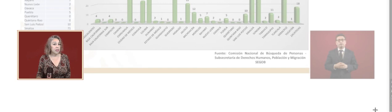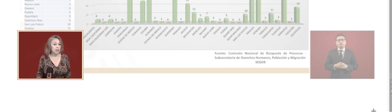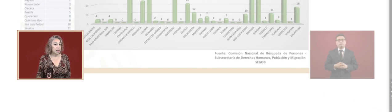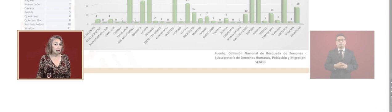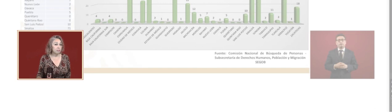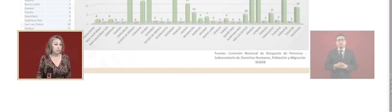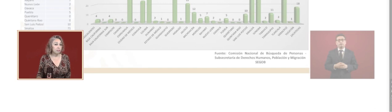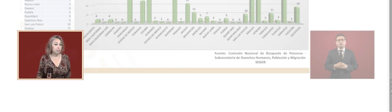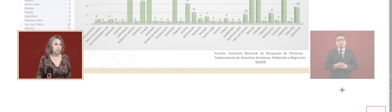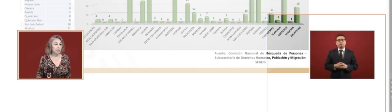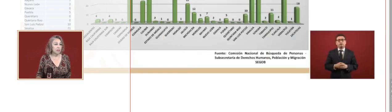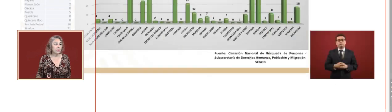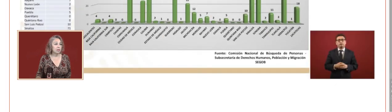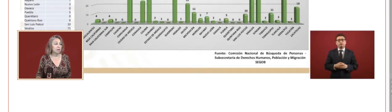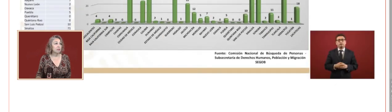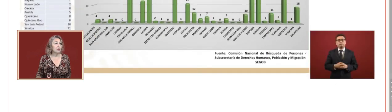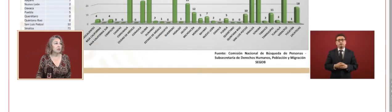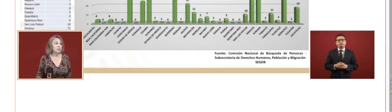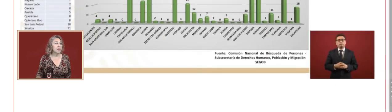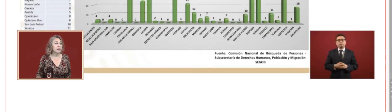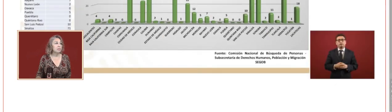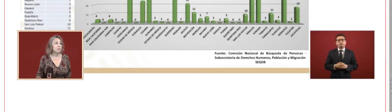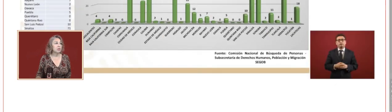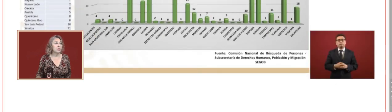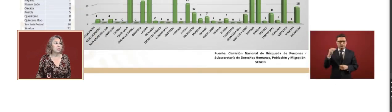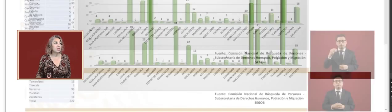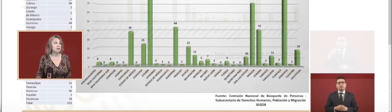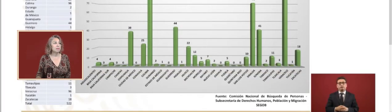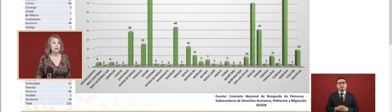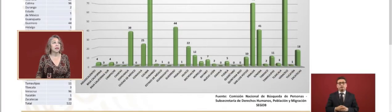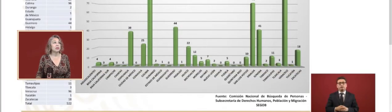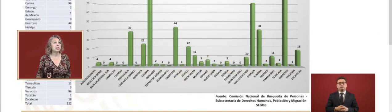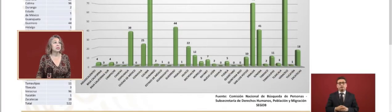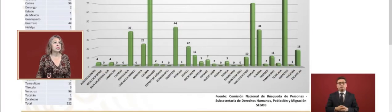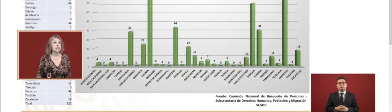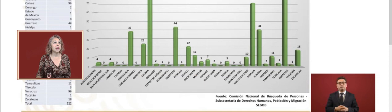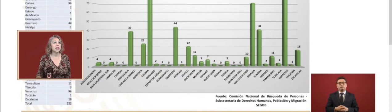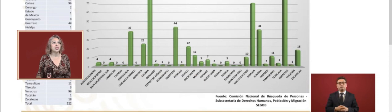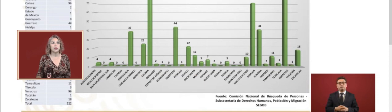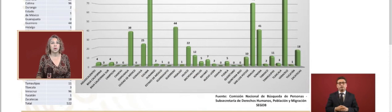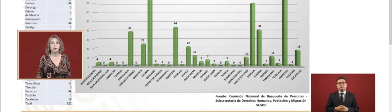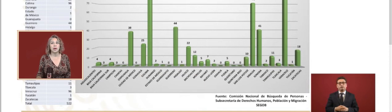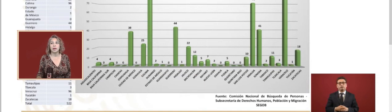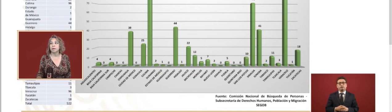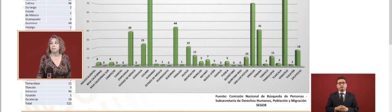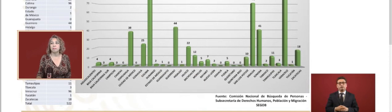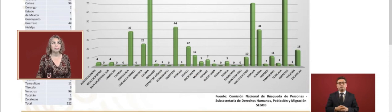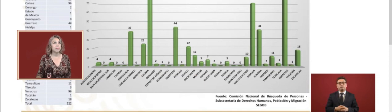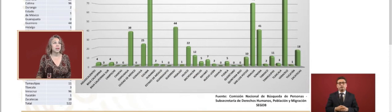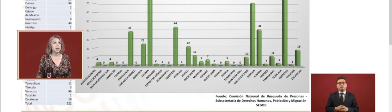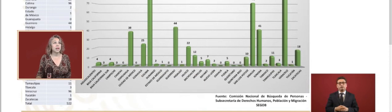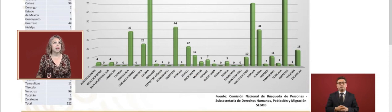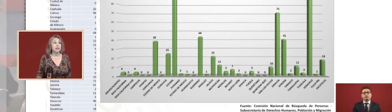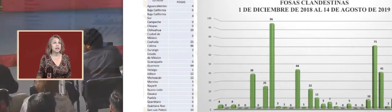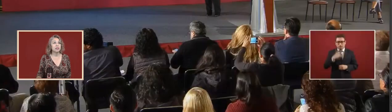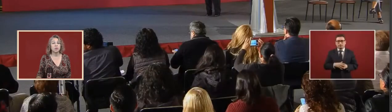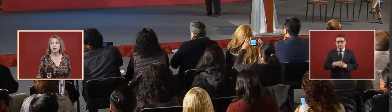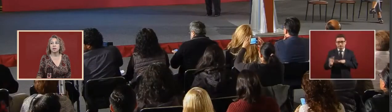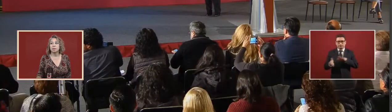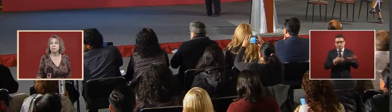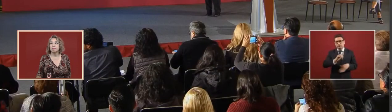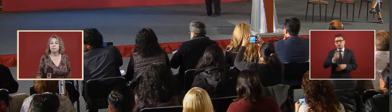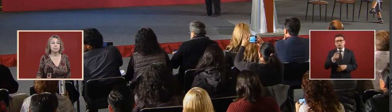Colombia, Colima, Veracruz, Sinaloa, Colombia, Guerrero, Colima, Sonora, Veracruz, y Chihuahua. And Chihuahua. La siguiente, por favor. And the